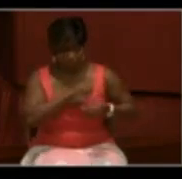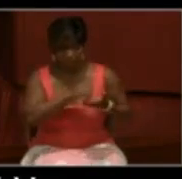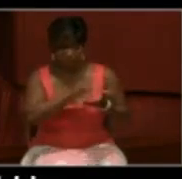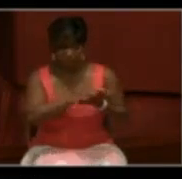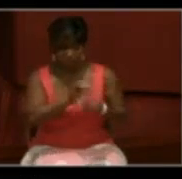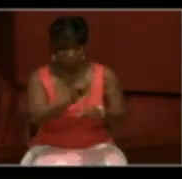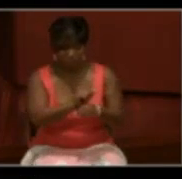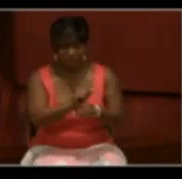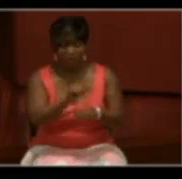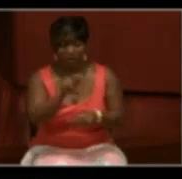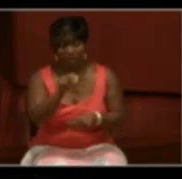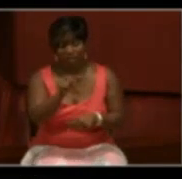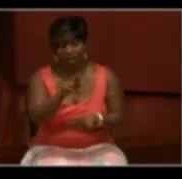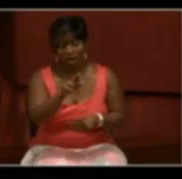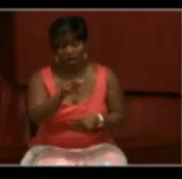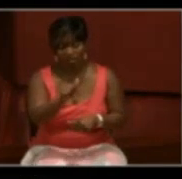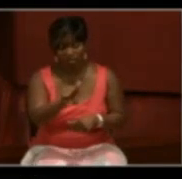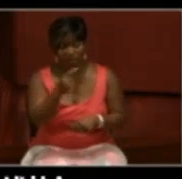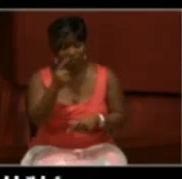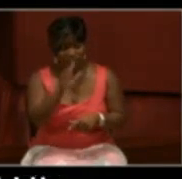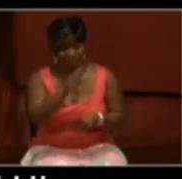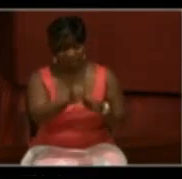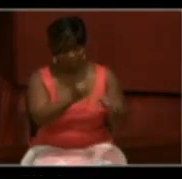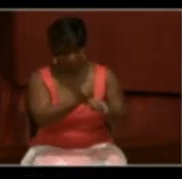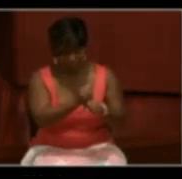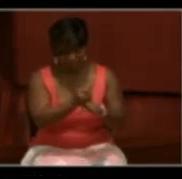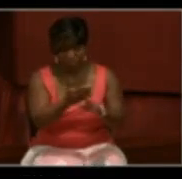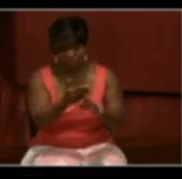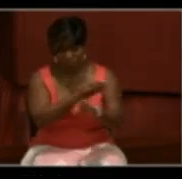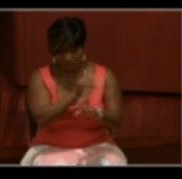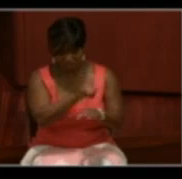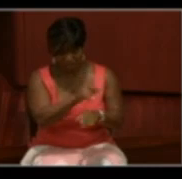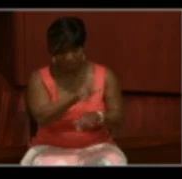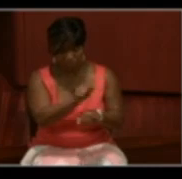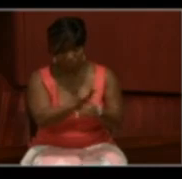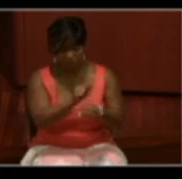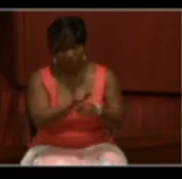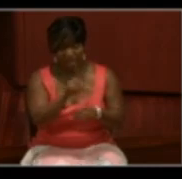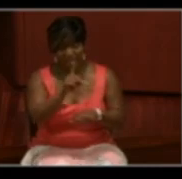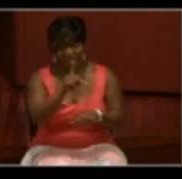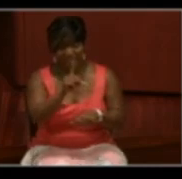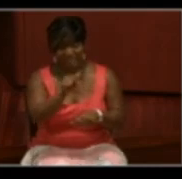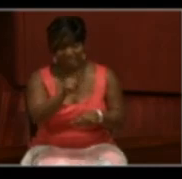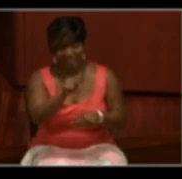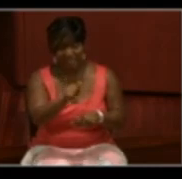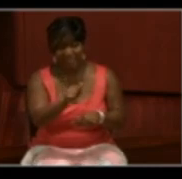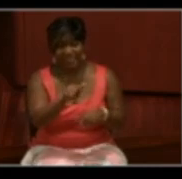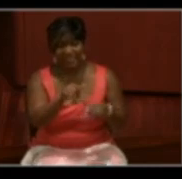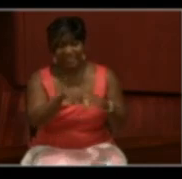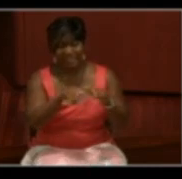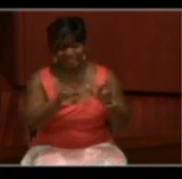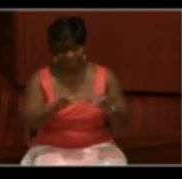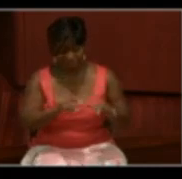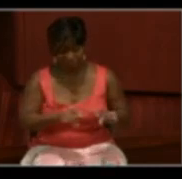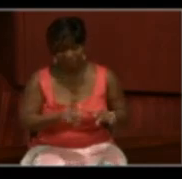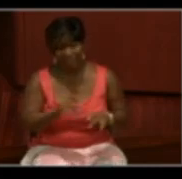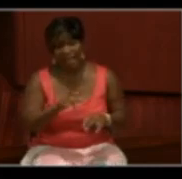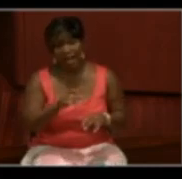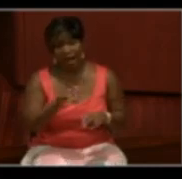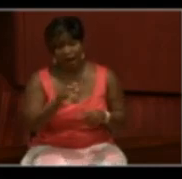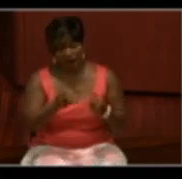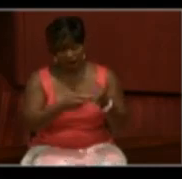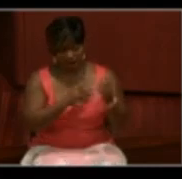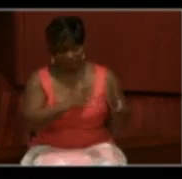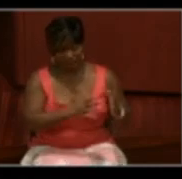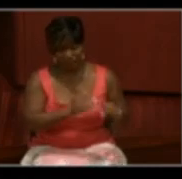5 years. Prior to that, she worked as a data entry archivist with the Missouri Historical Society working on the Richard